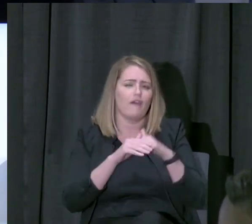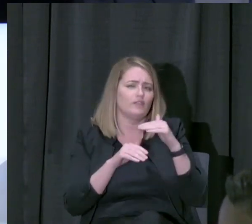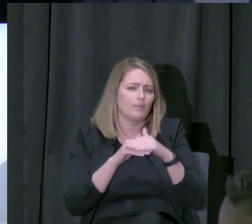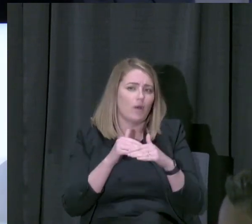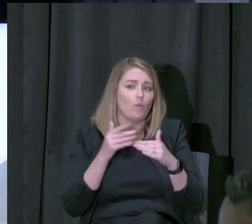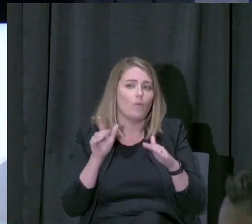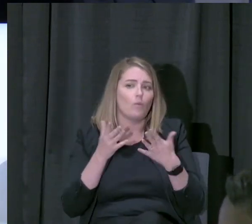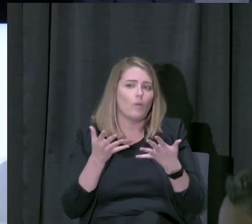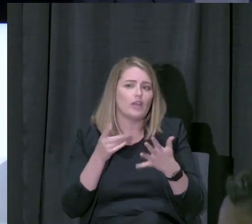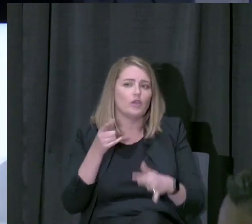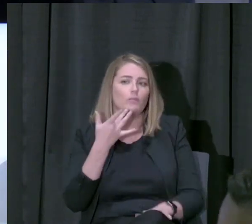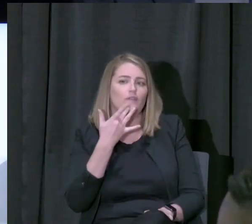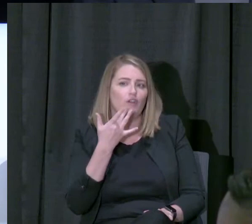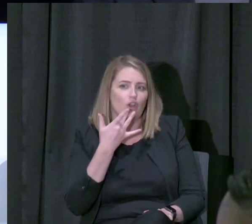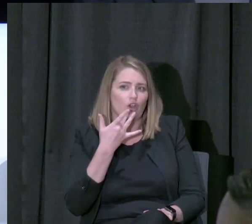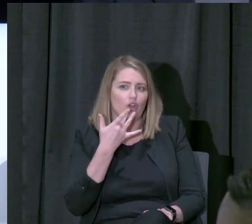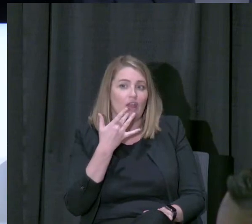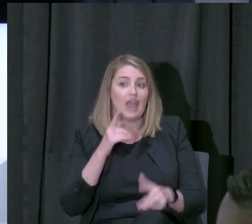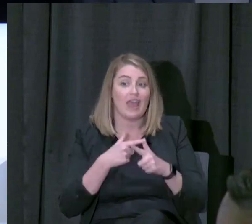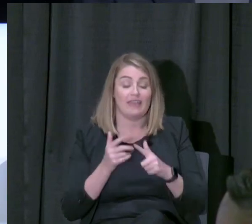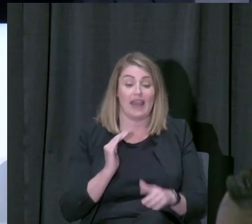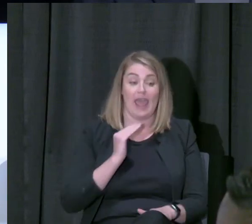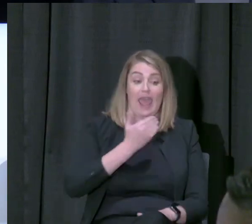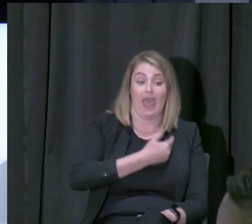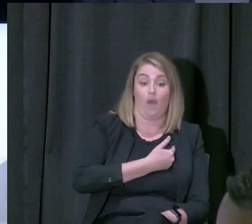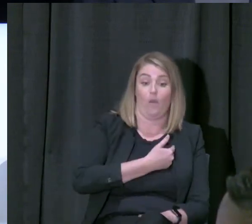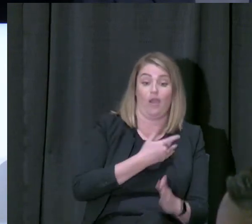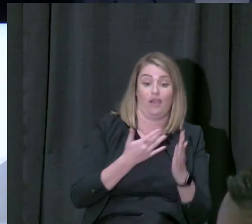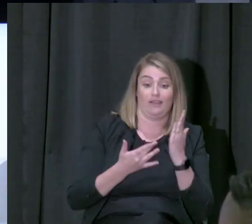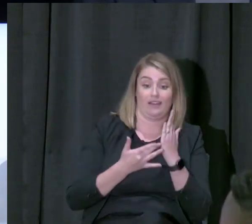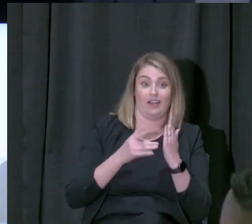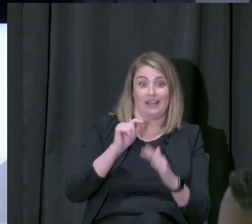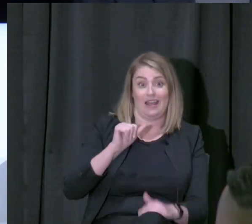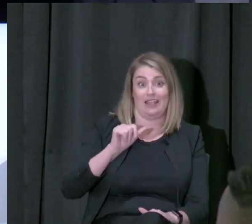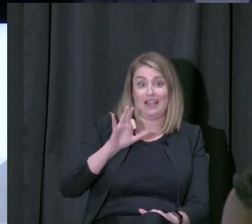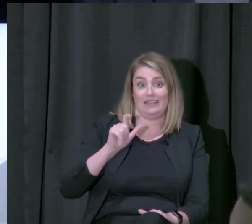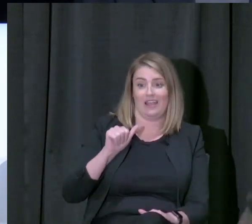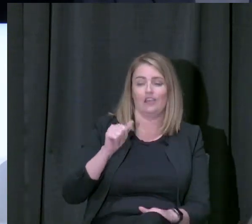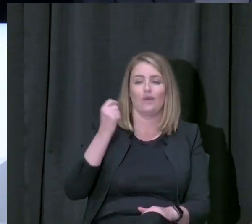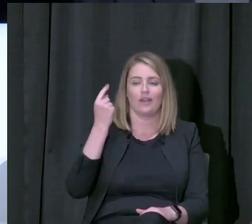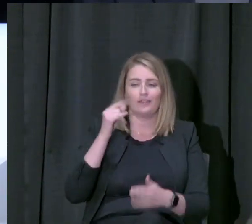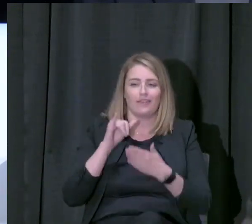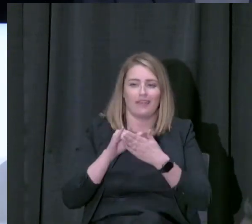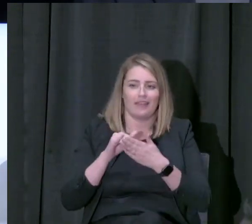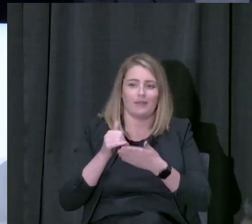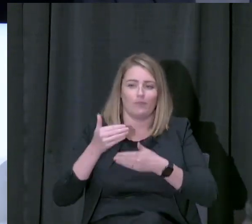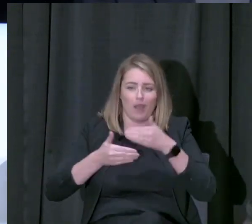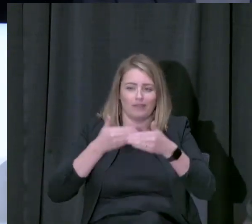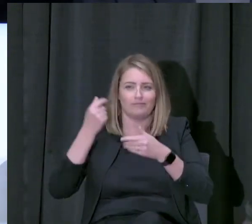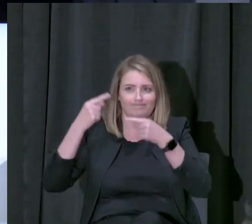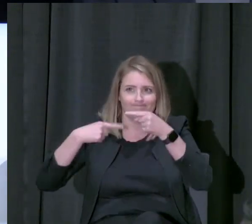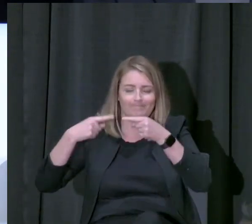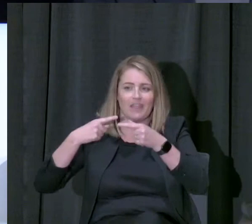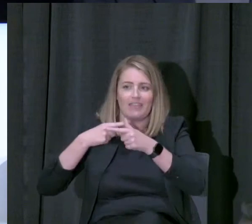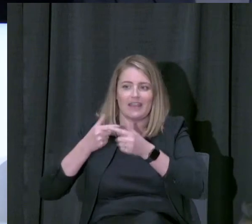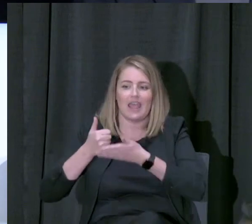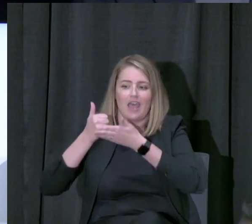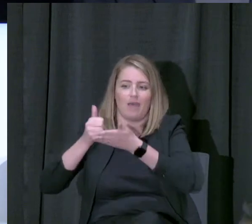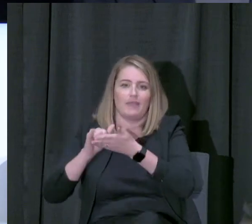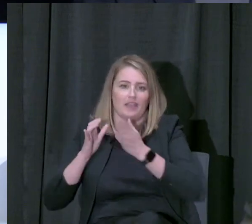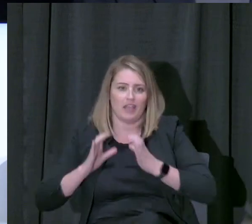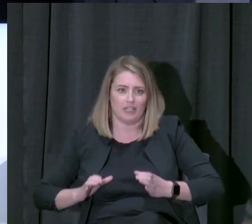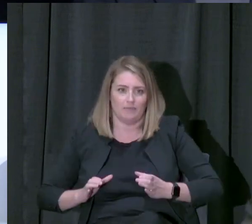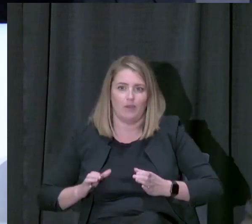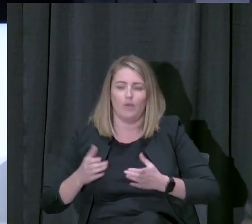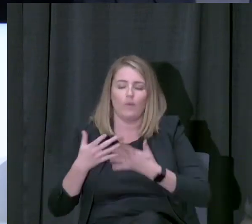then put the burden on our technology, on Alexa, to understand that, to process that, and then to help that customer do whatever they want to do,